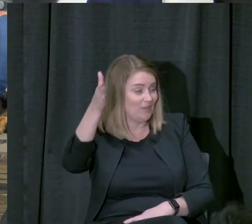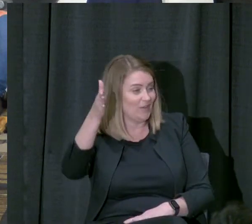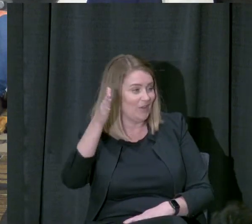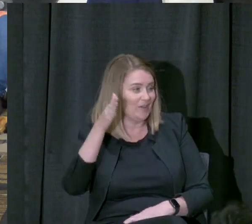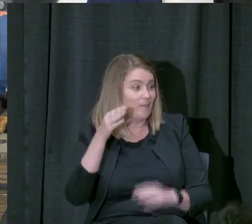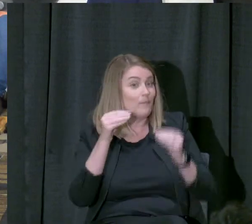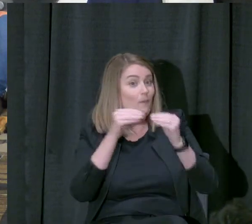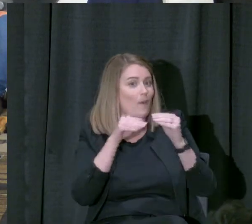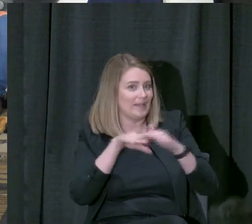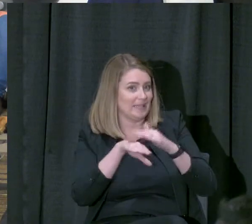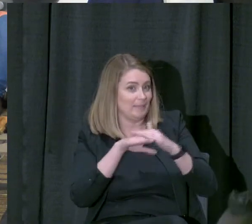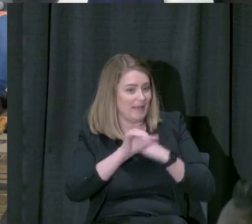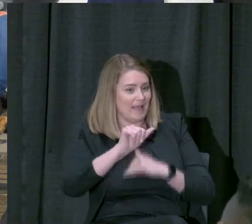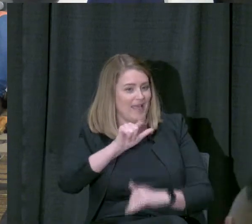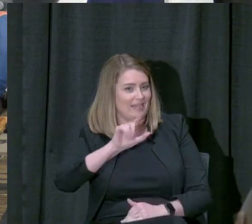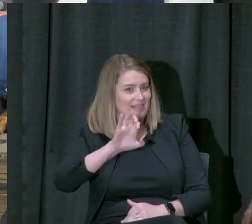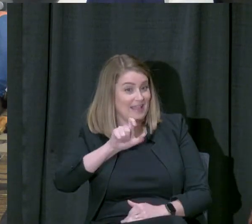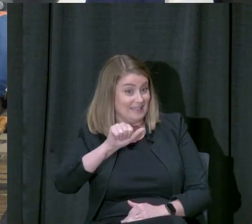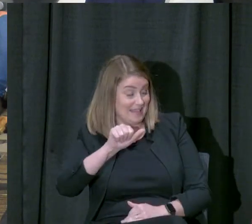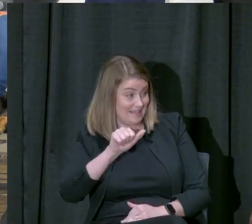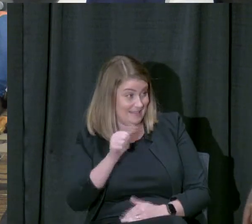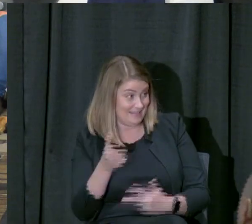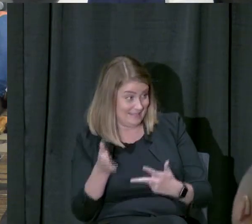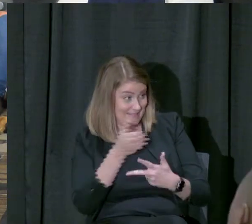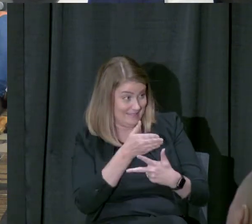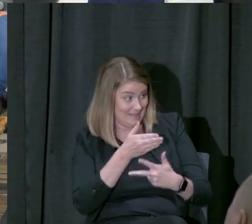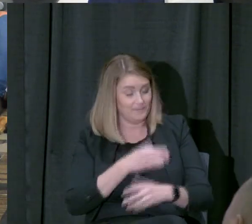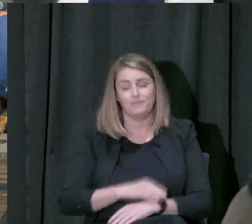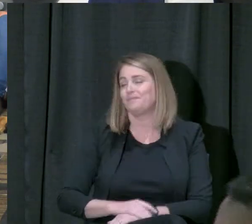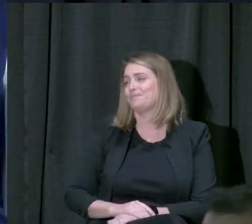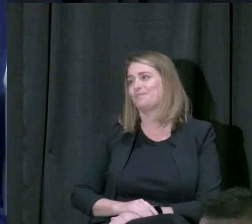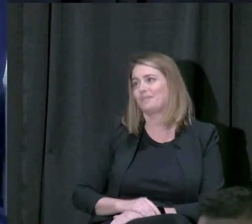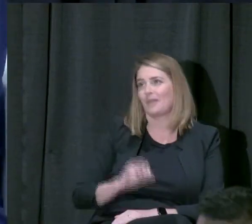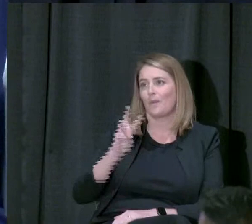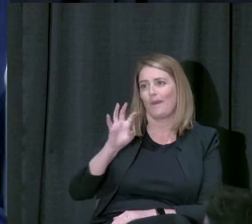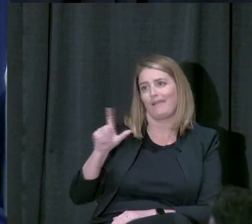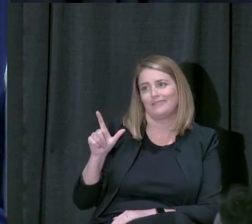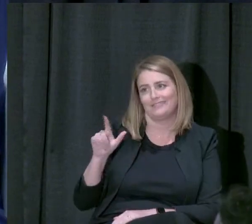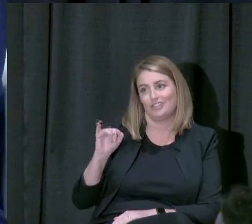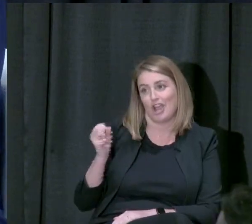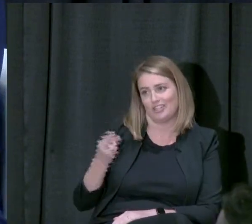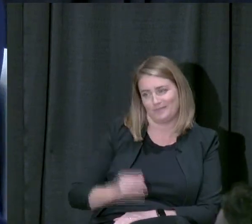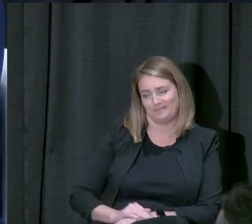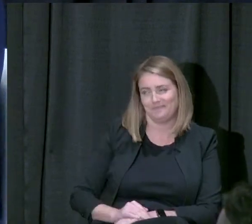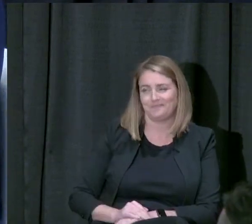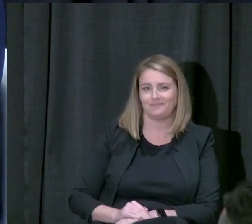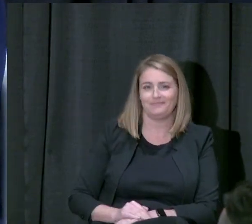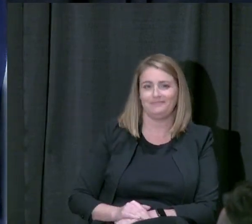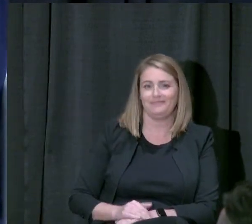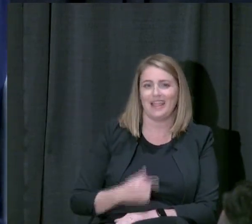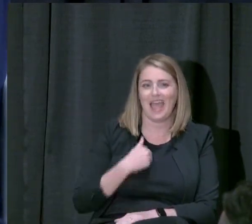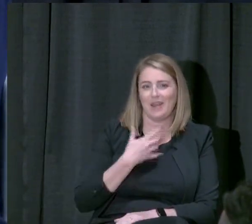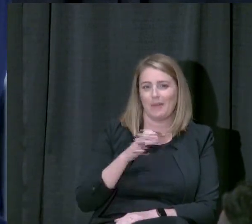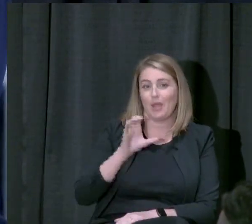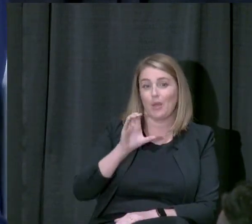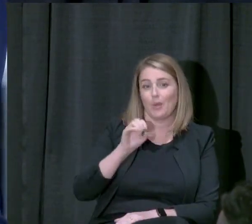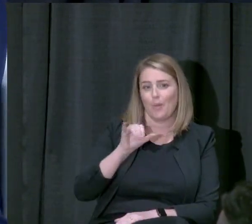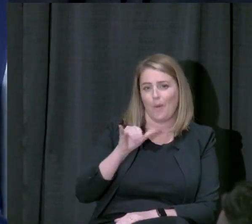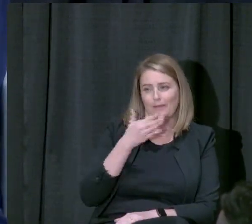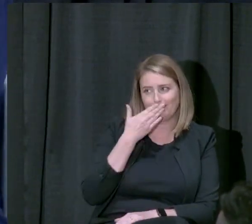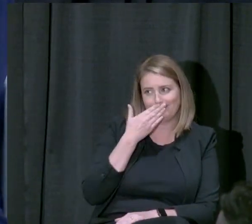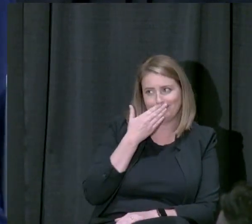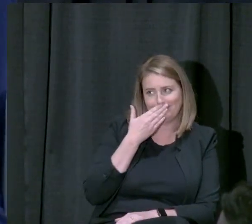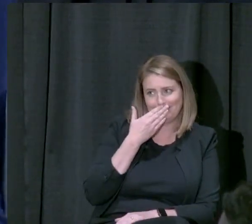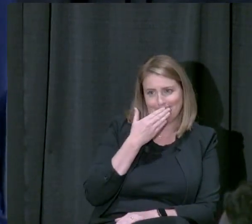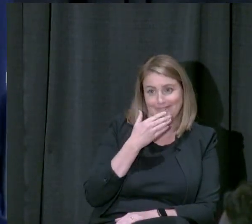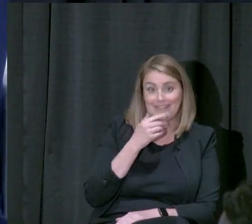more accessible Alexa? Well, Josh, I don't want to be coy and I don't want to give away secrets